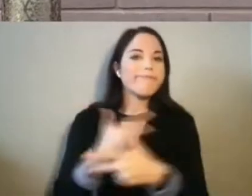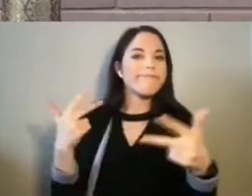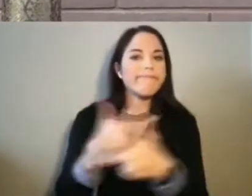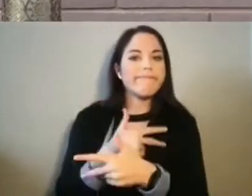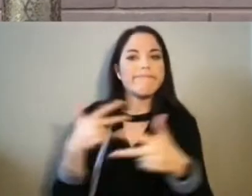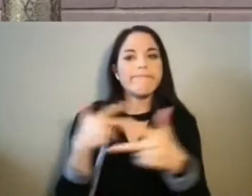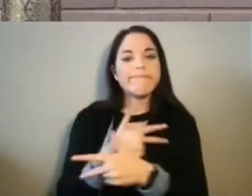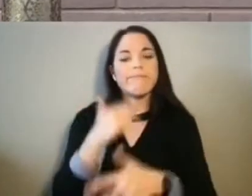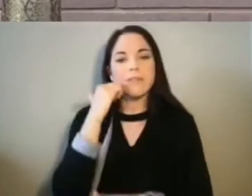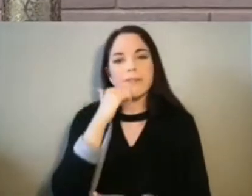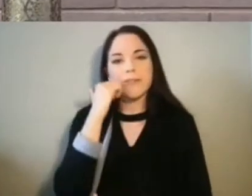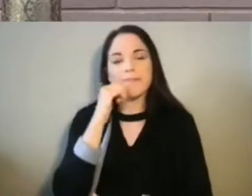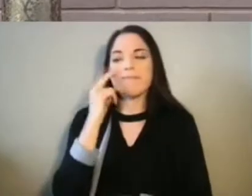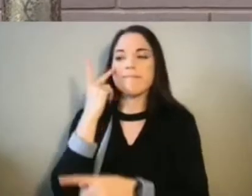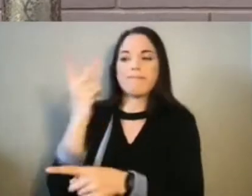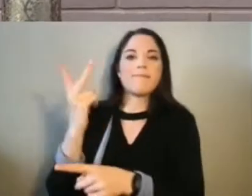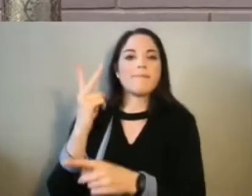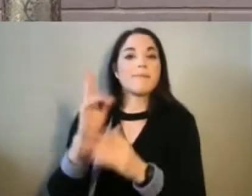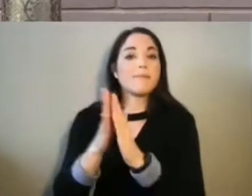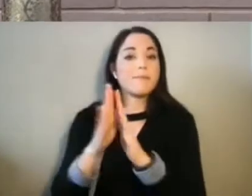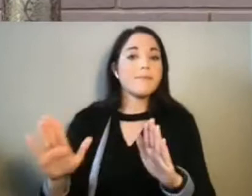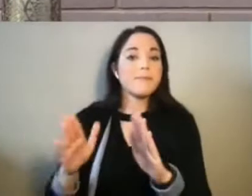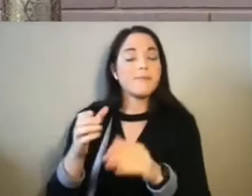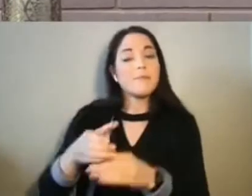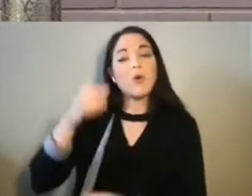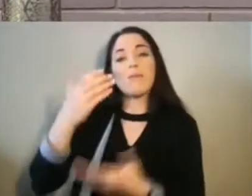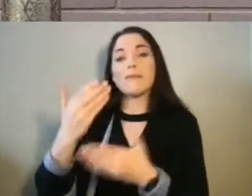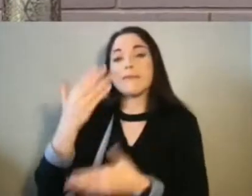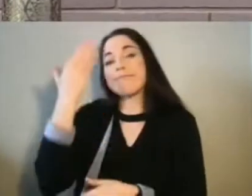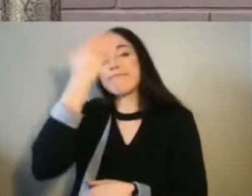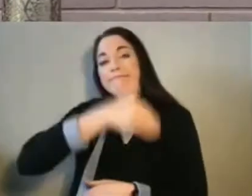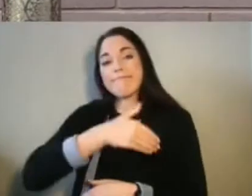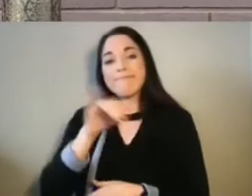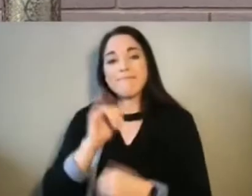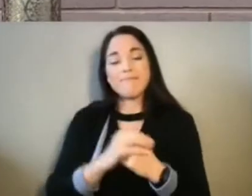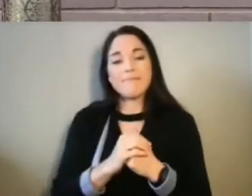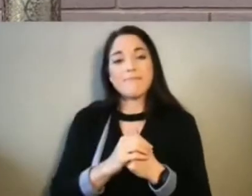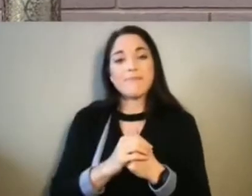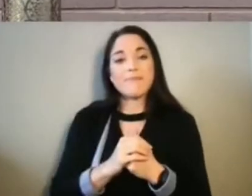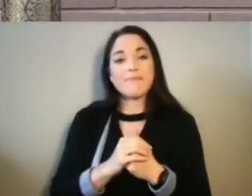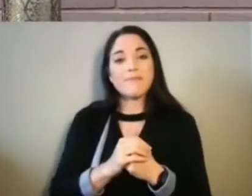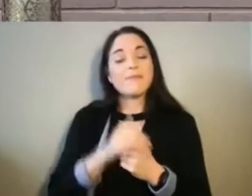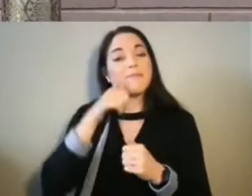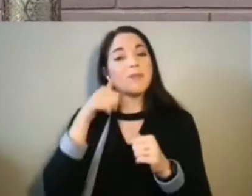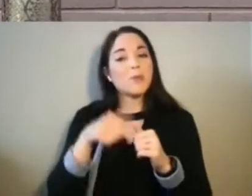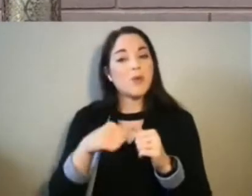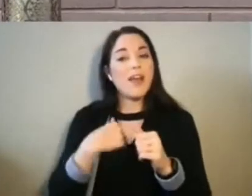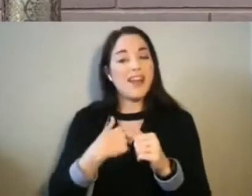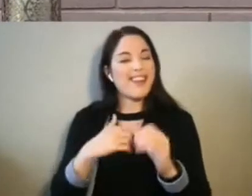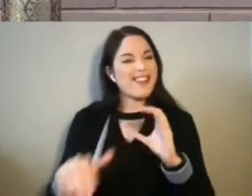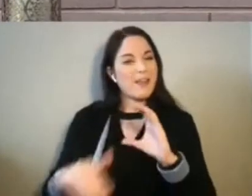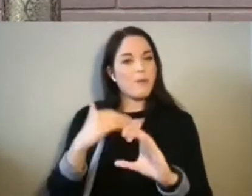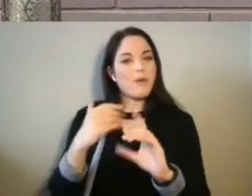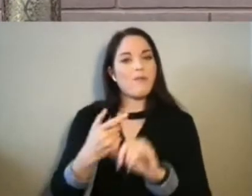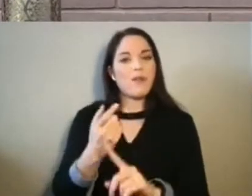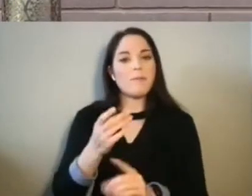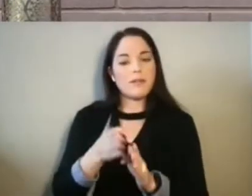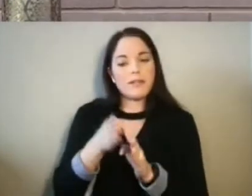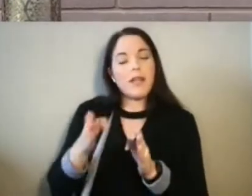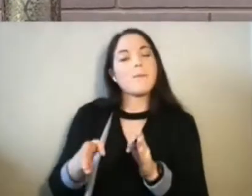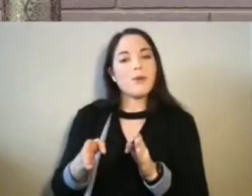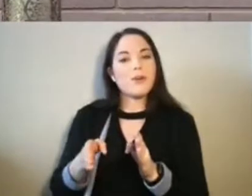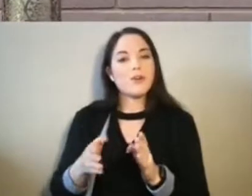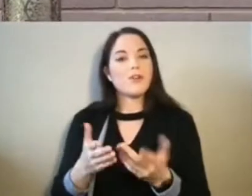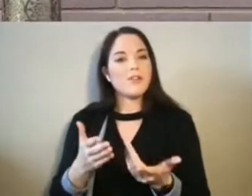pauses there for a few moments to pray for peace in our neighborhood and peace in our world.